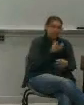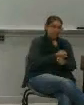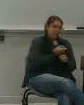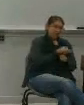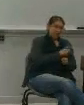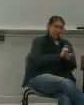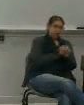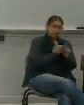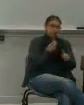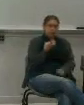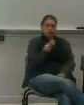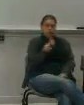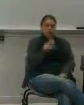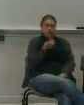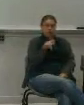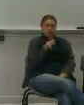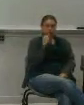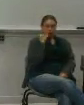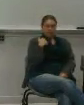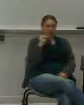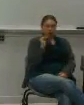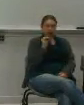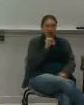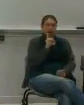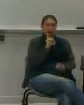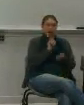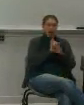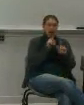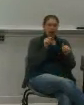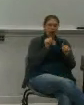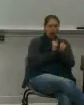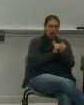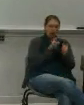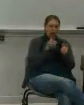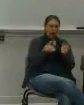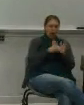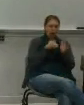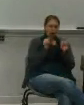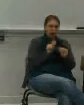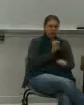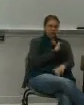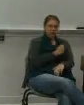sulfate in the presence of oxygen, is that going with or against potential energy?